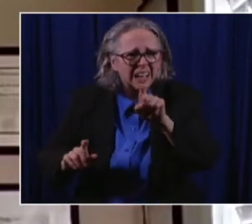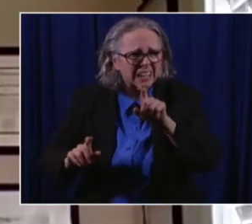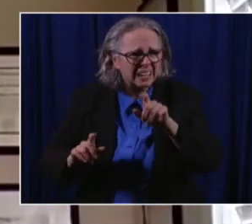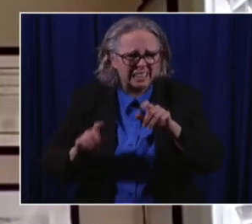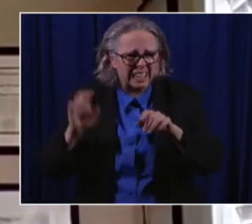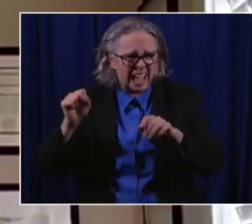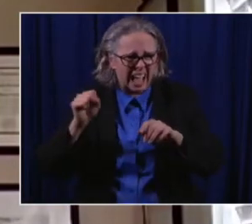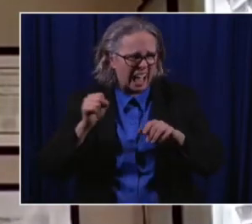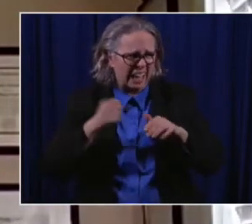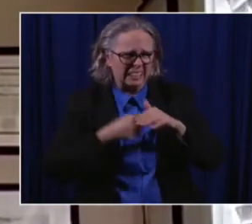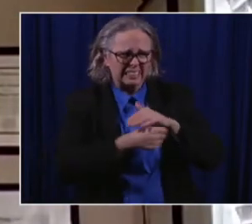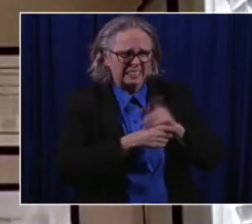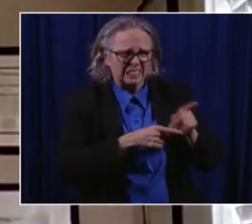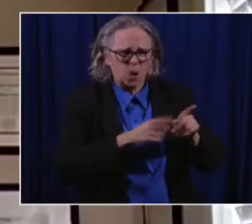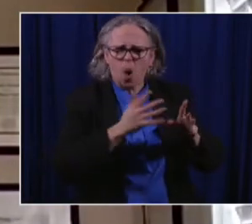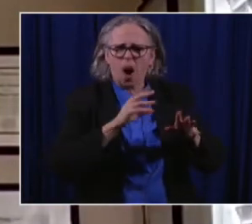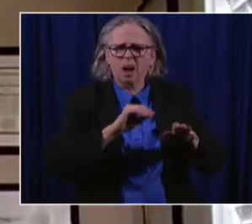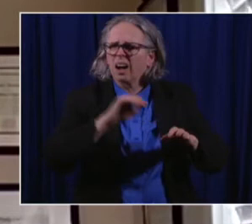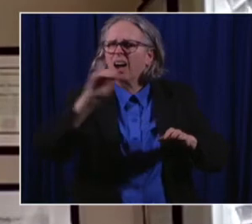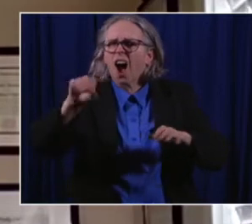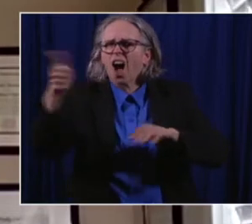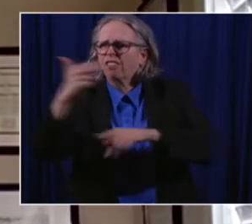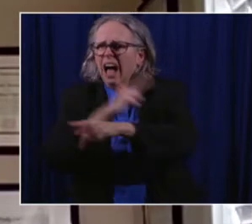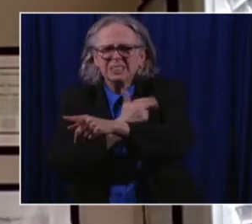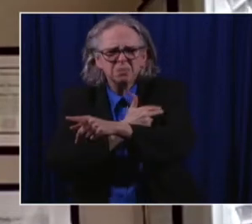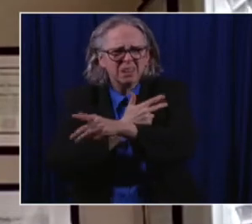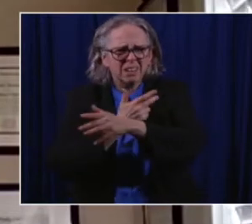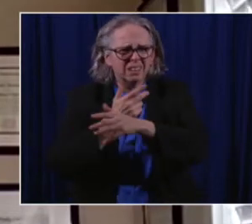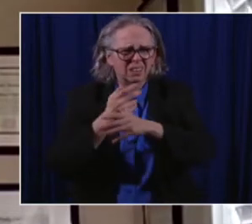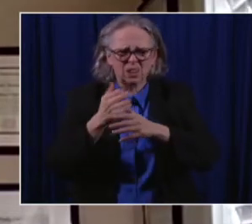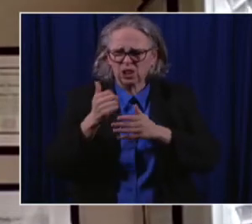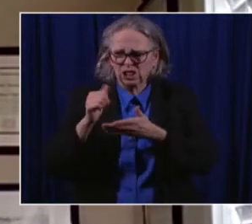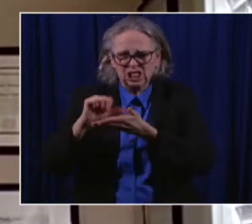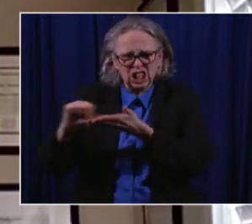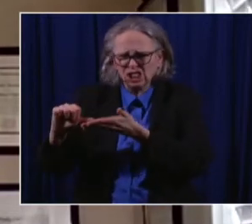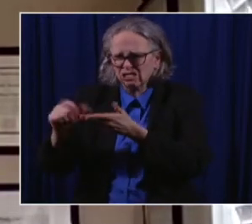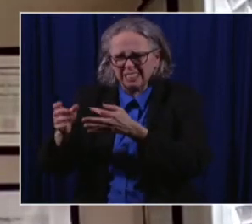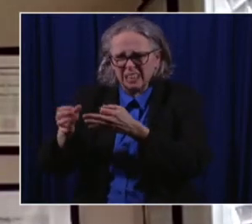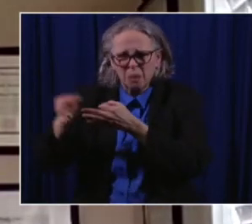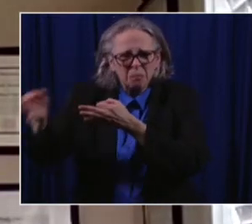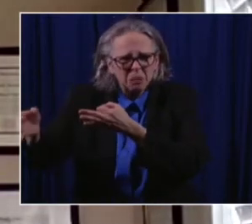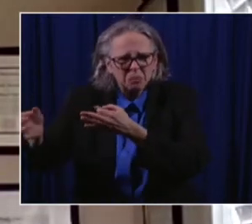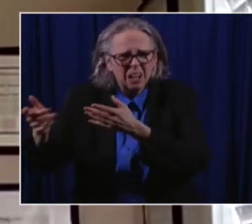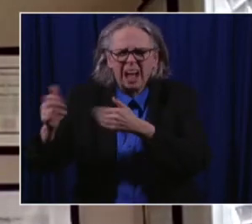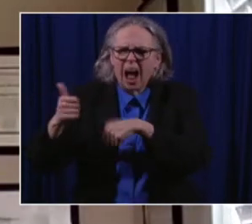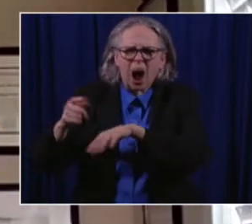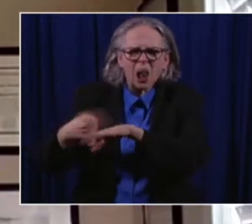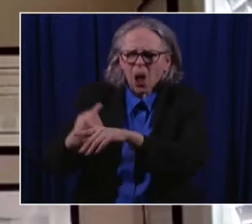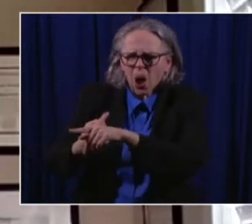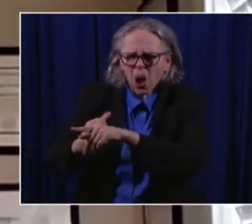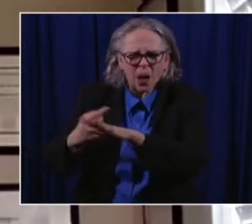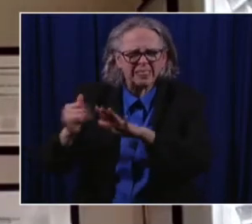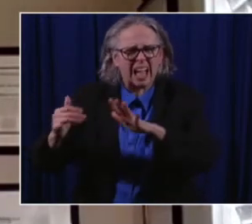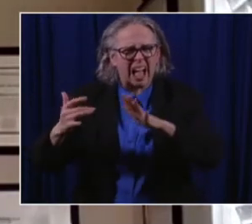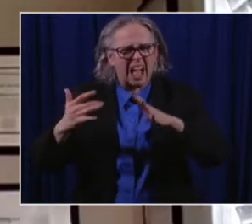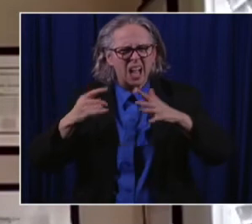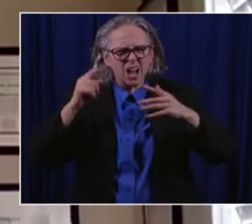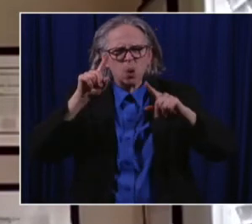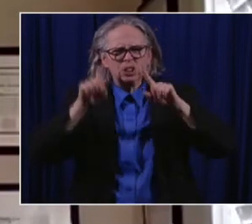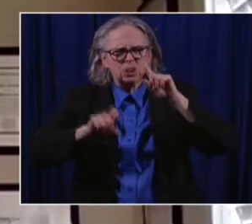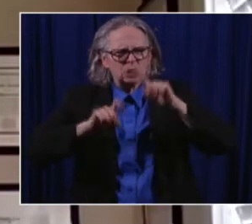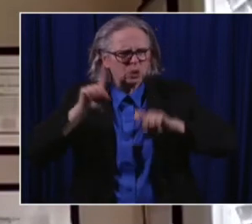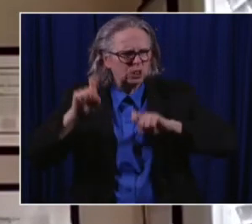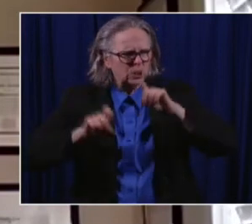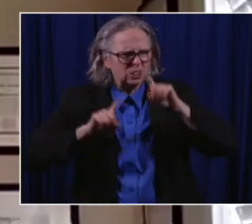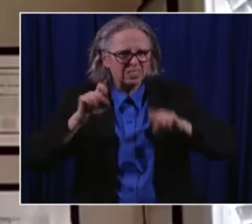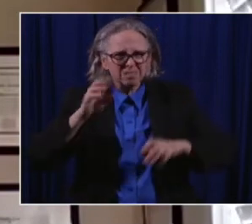another community? How long will your surgery have to wait, as Dr. Coburn referenced? Now, Governor, I don't think this